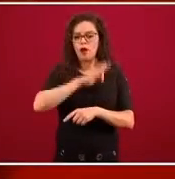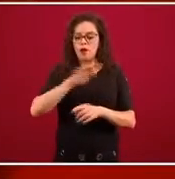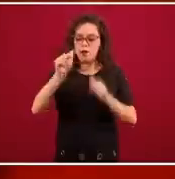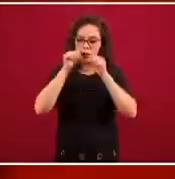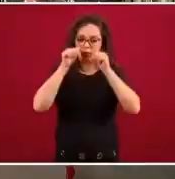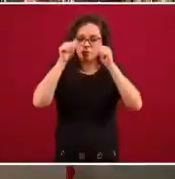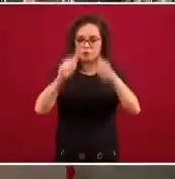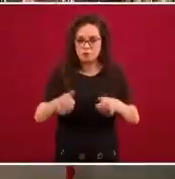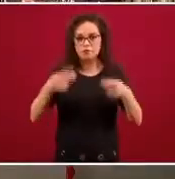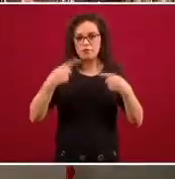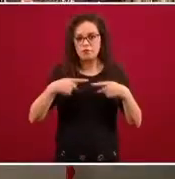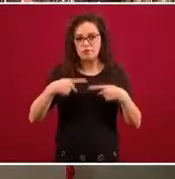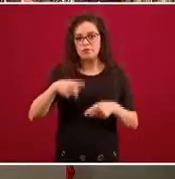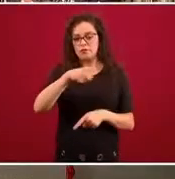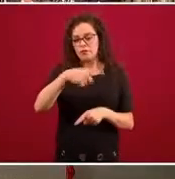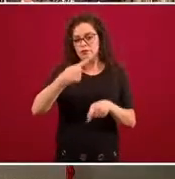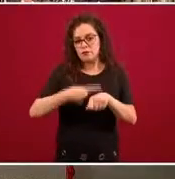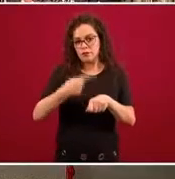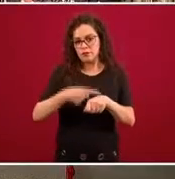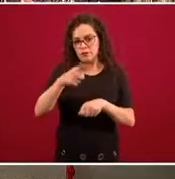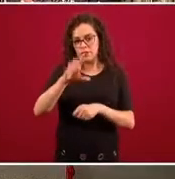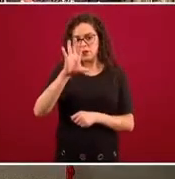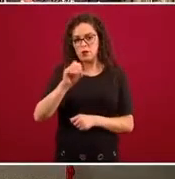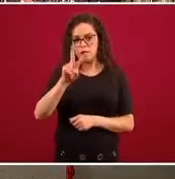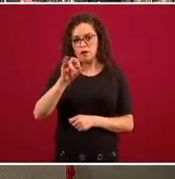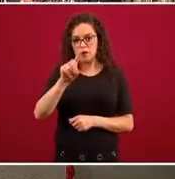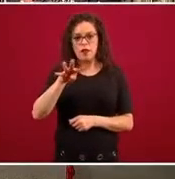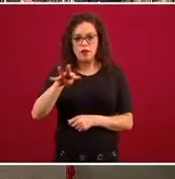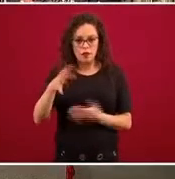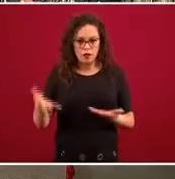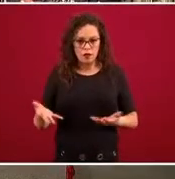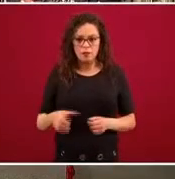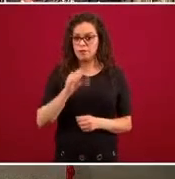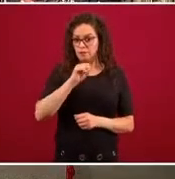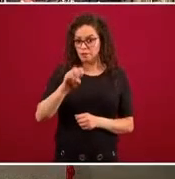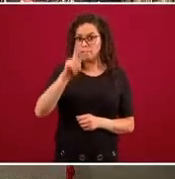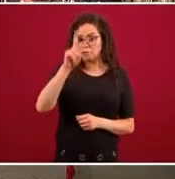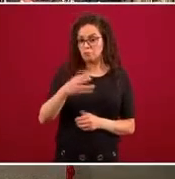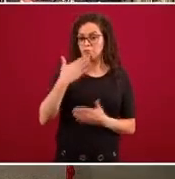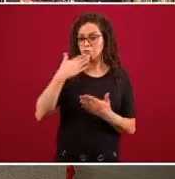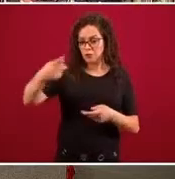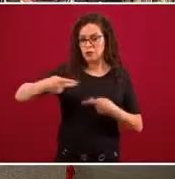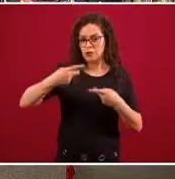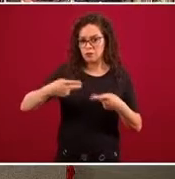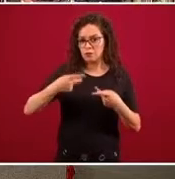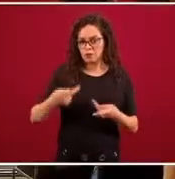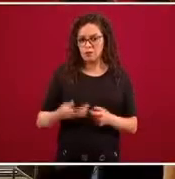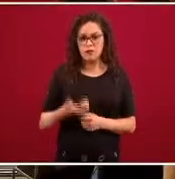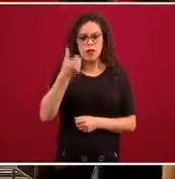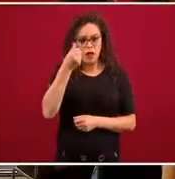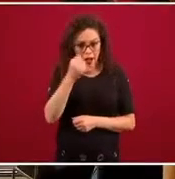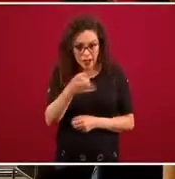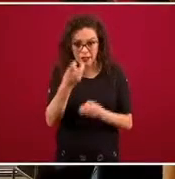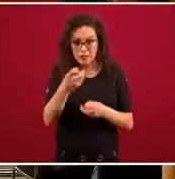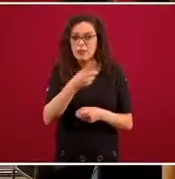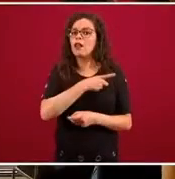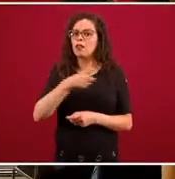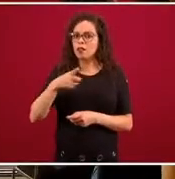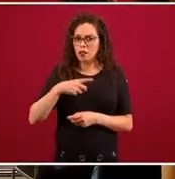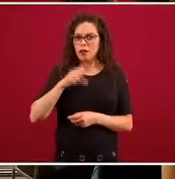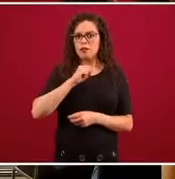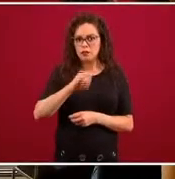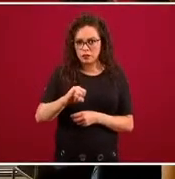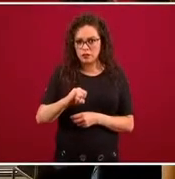to the specialized medical protection equipment. Yes, it is a very valid question, and that is the way it must be. What I